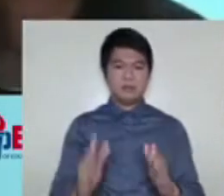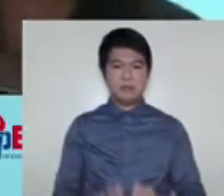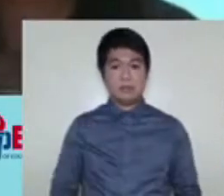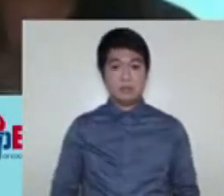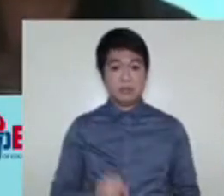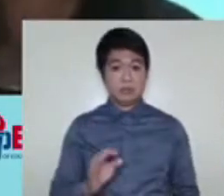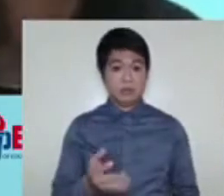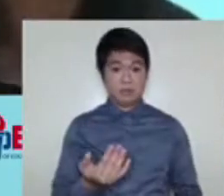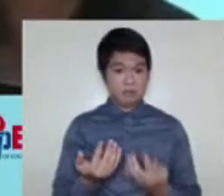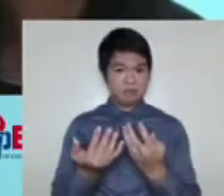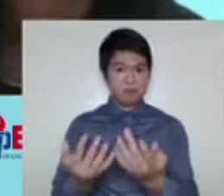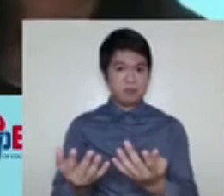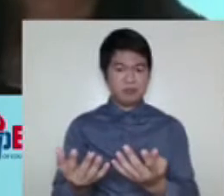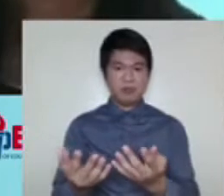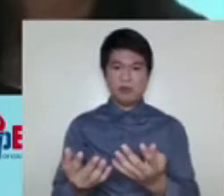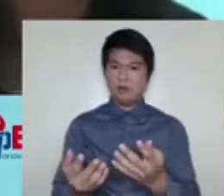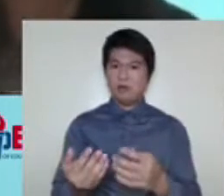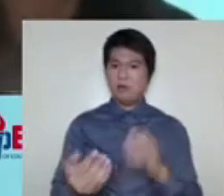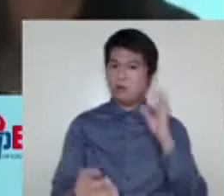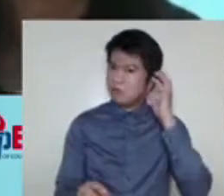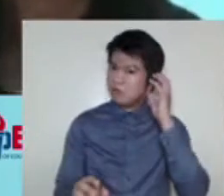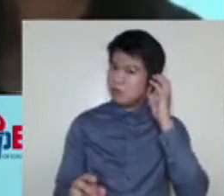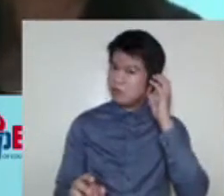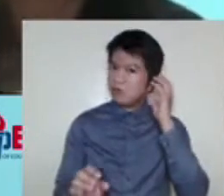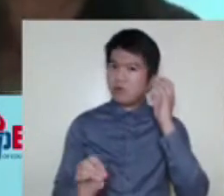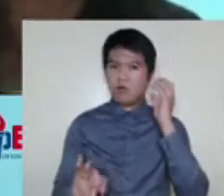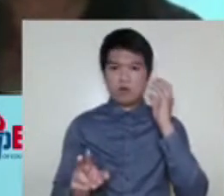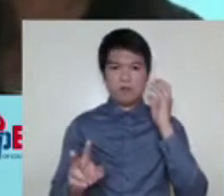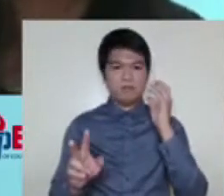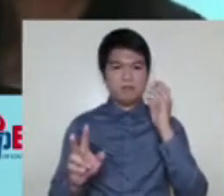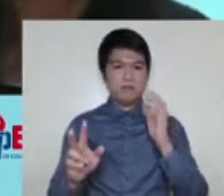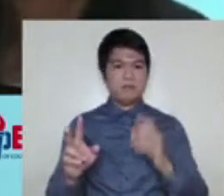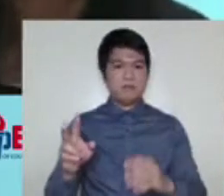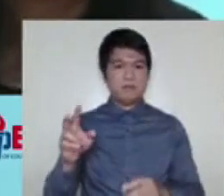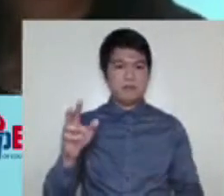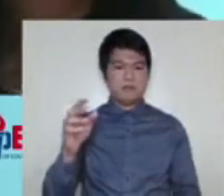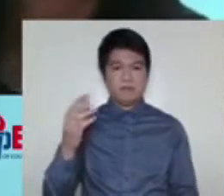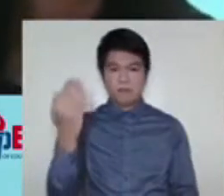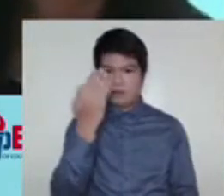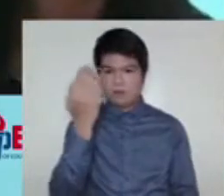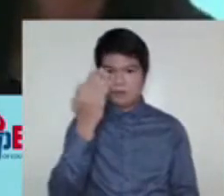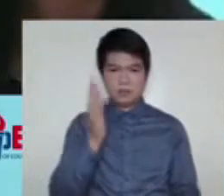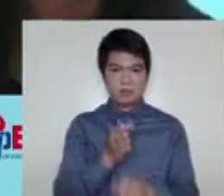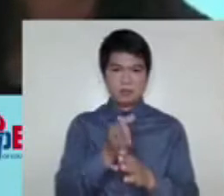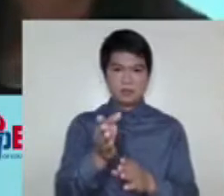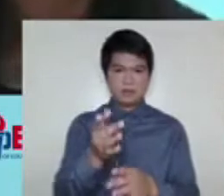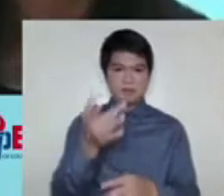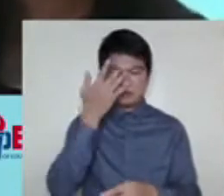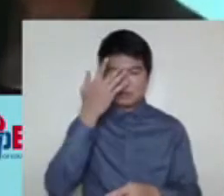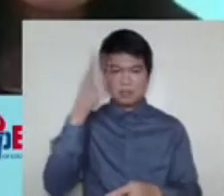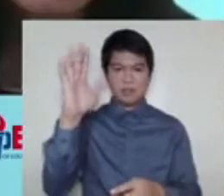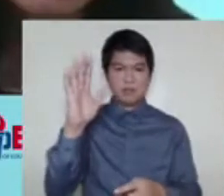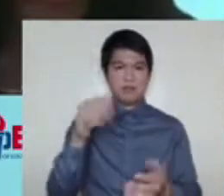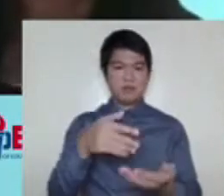or video lesson is directed to learners with disabilities, giftedness, and talents, then your MOV